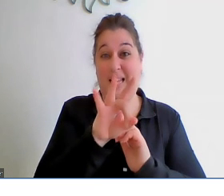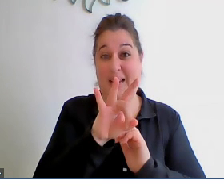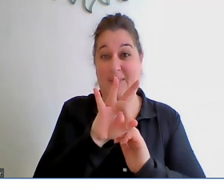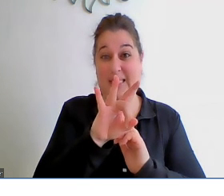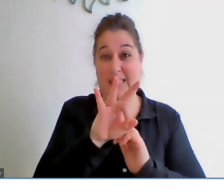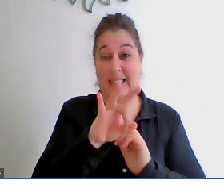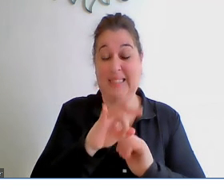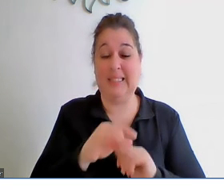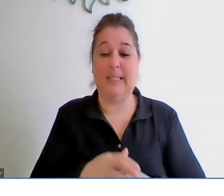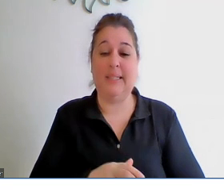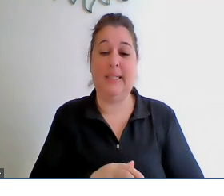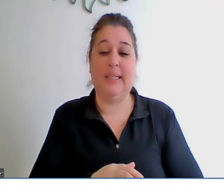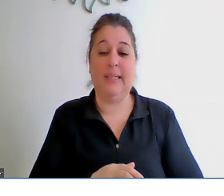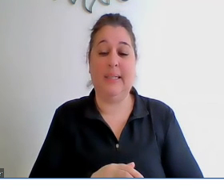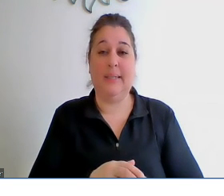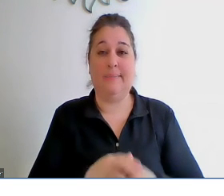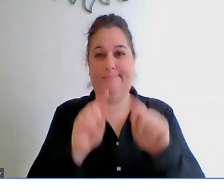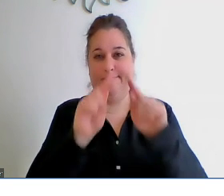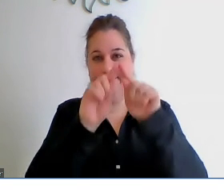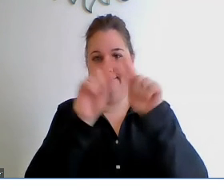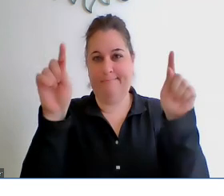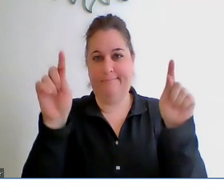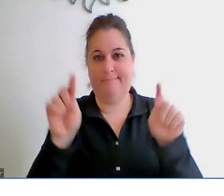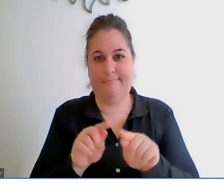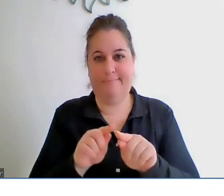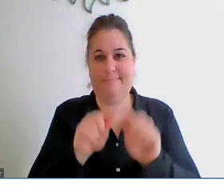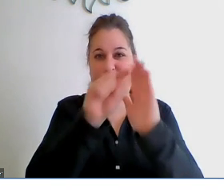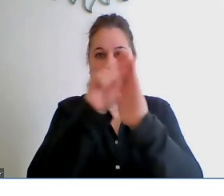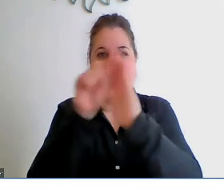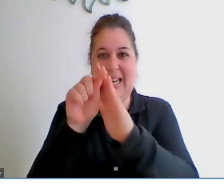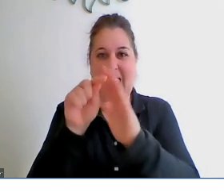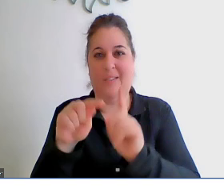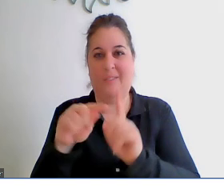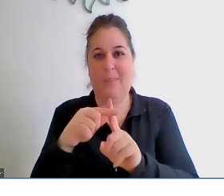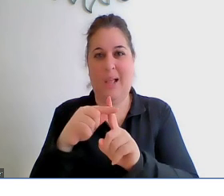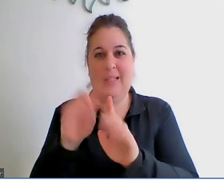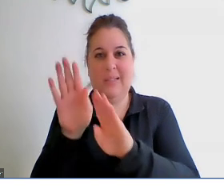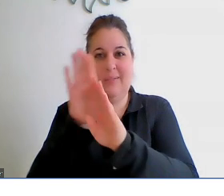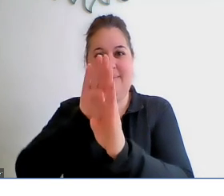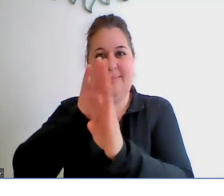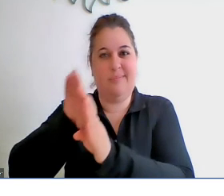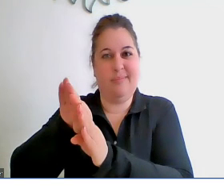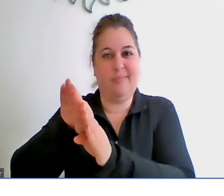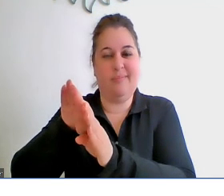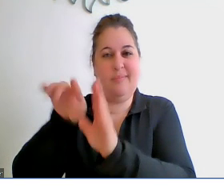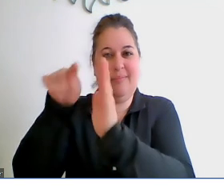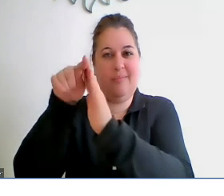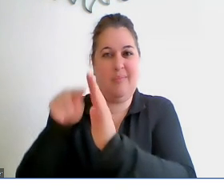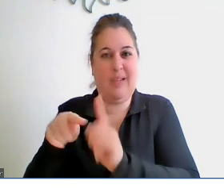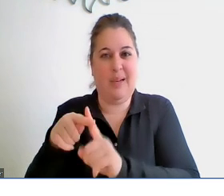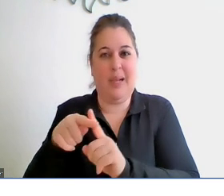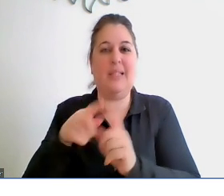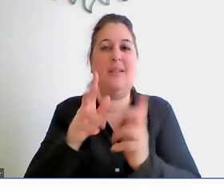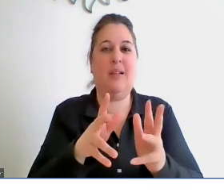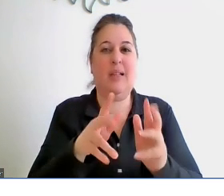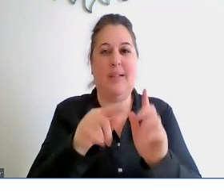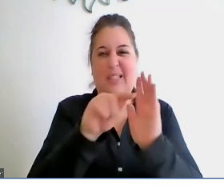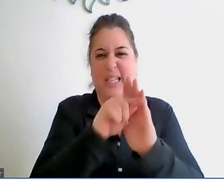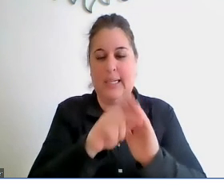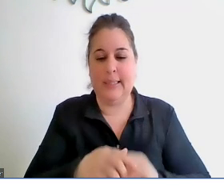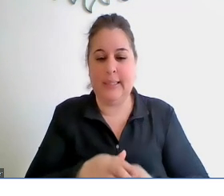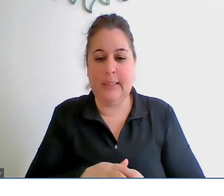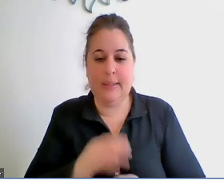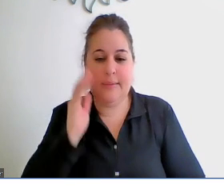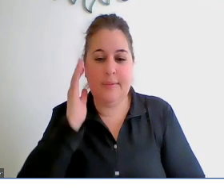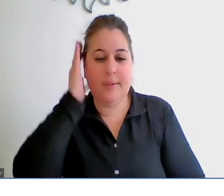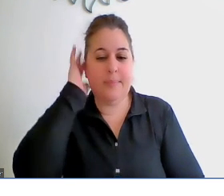All right, this one should have been negative 18. Okay, different signs, negative. All right, this will